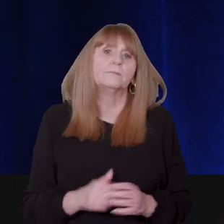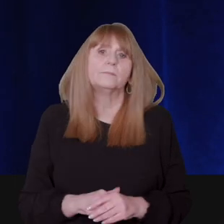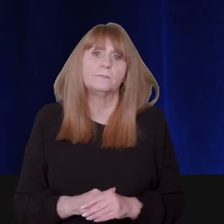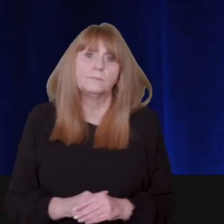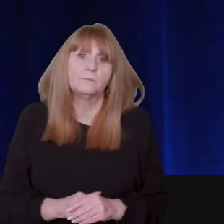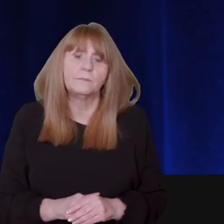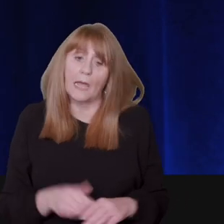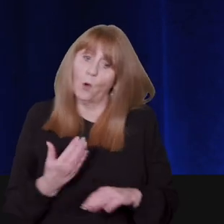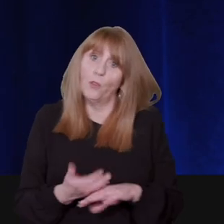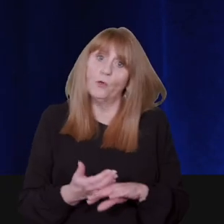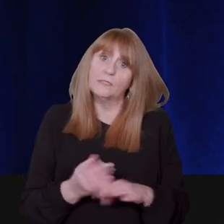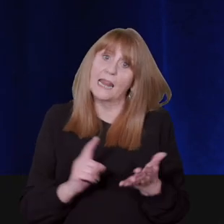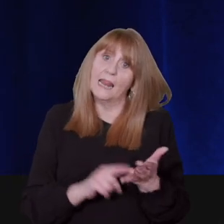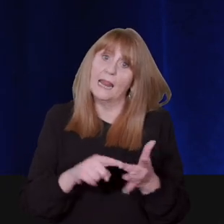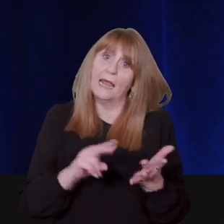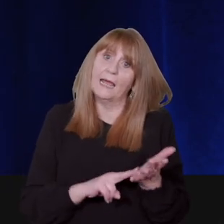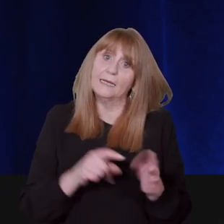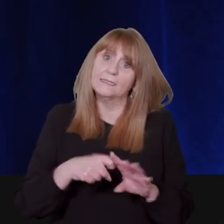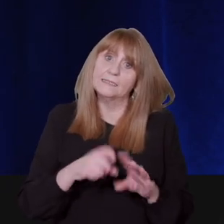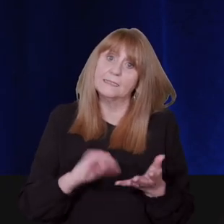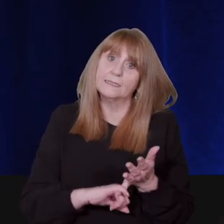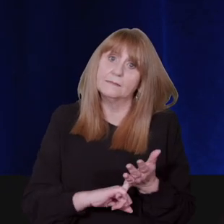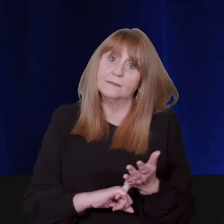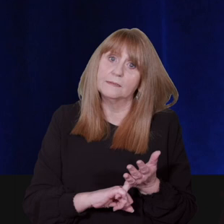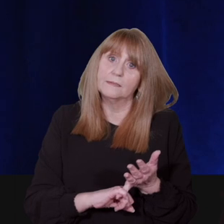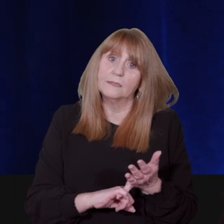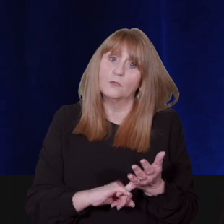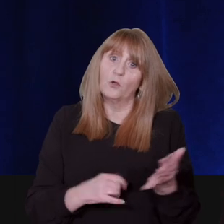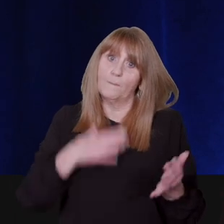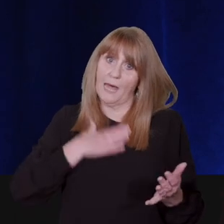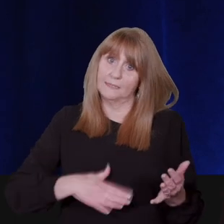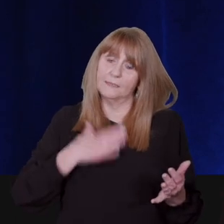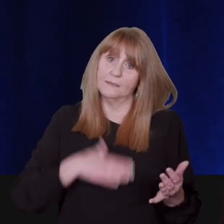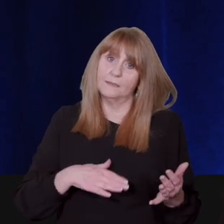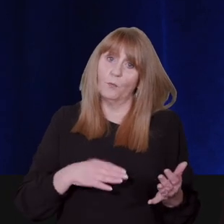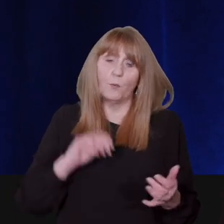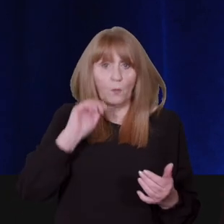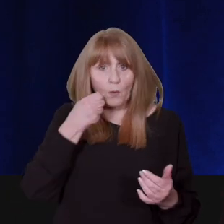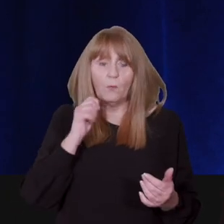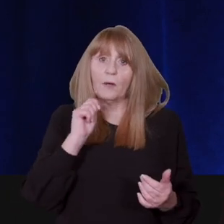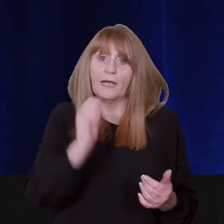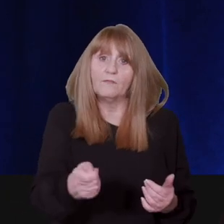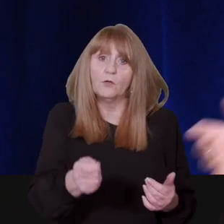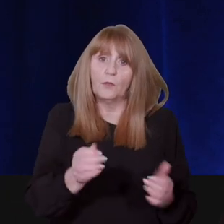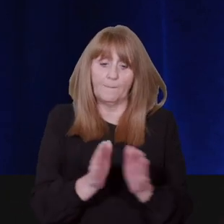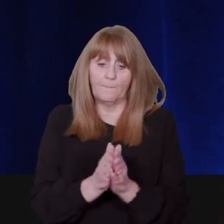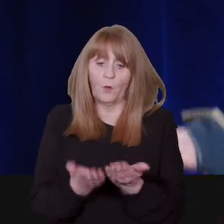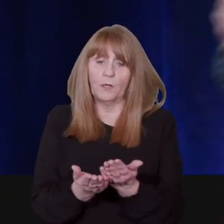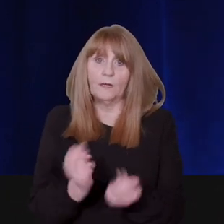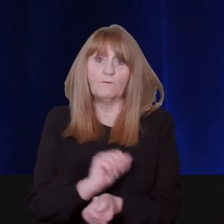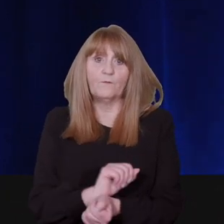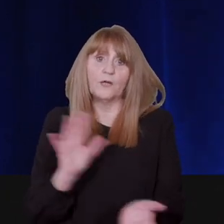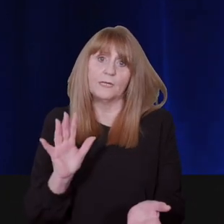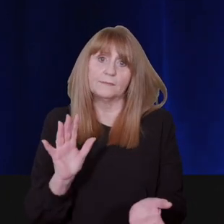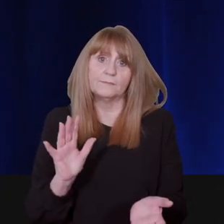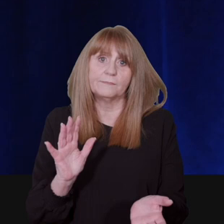to the pastors, send in your details. We'll give you this booklet for free. Let me pray just quickly for you that need